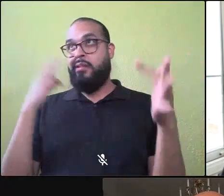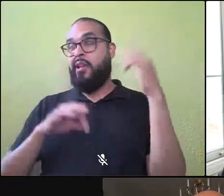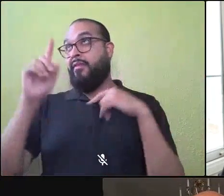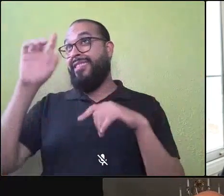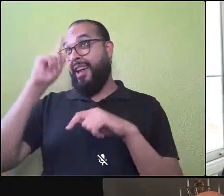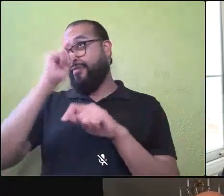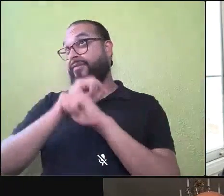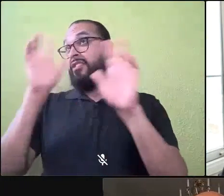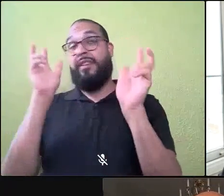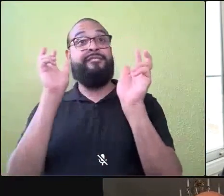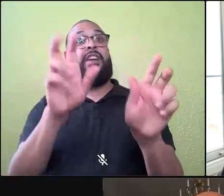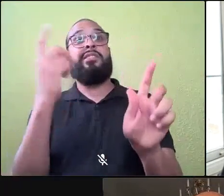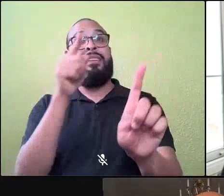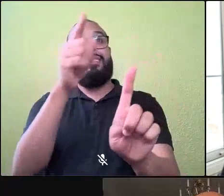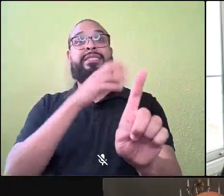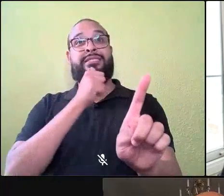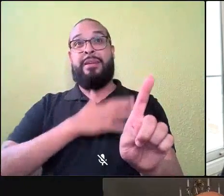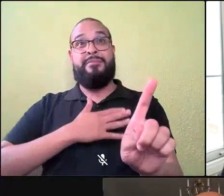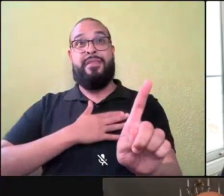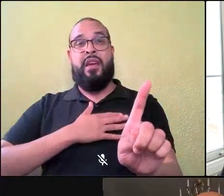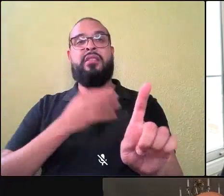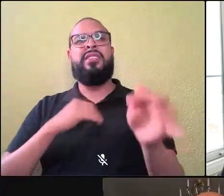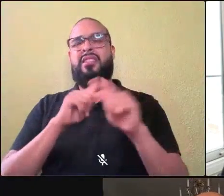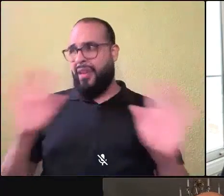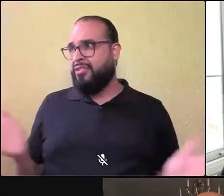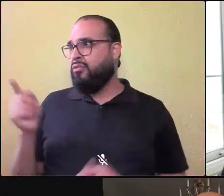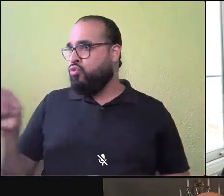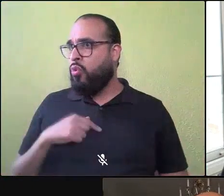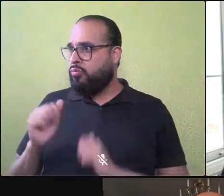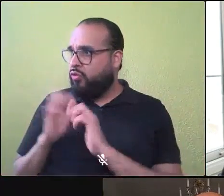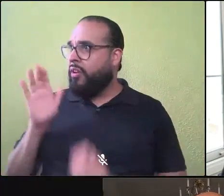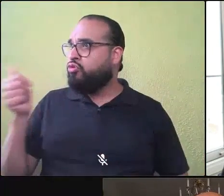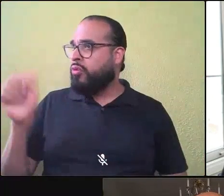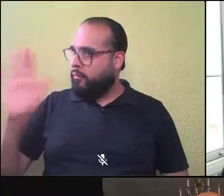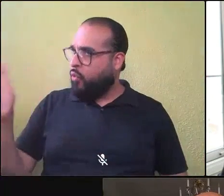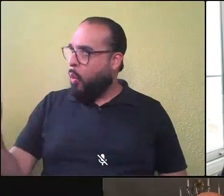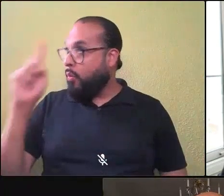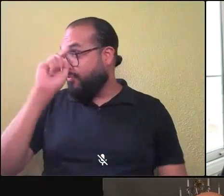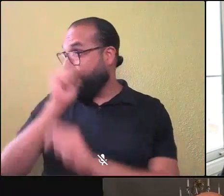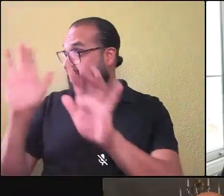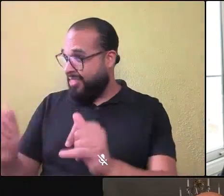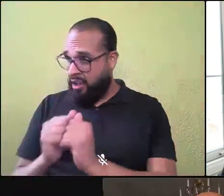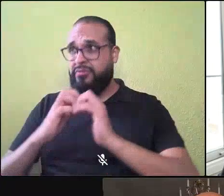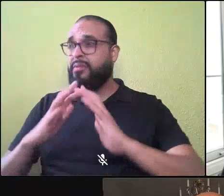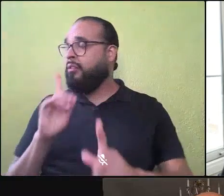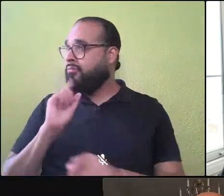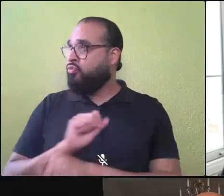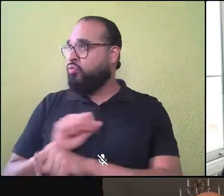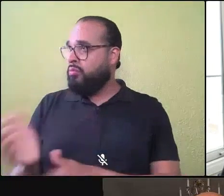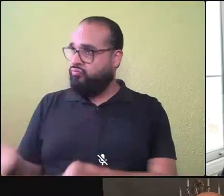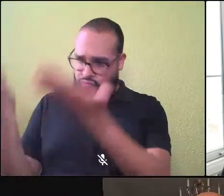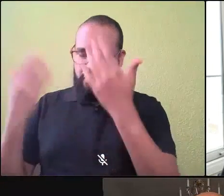I think that is one of the main things, especially over the last few weeks, where I sort of had this opportunity to really like build and scale the things that I want to